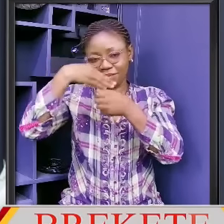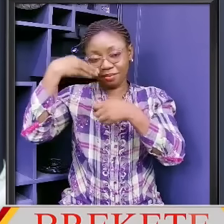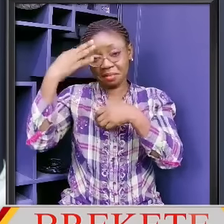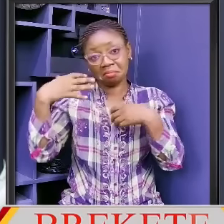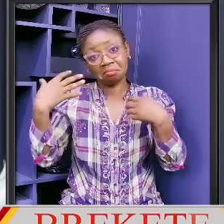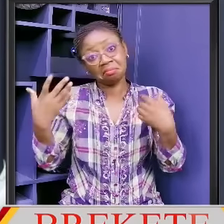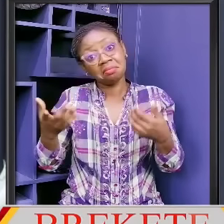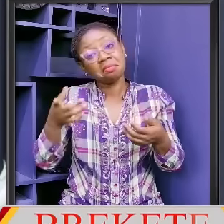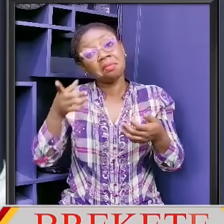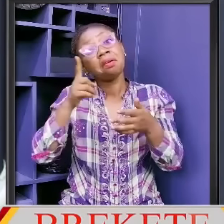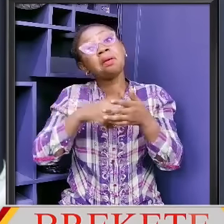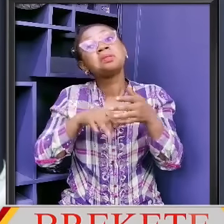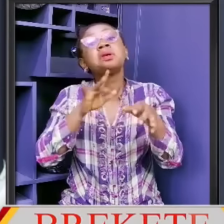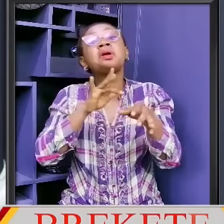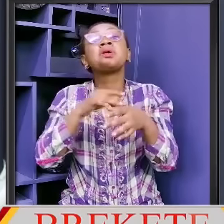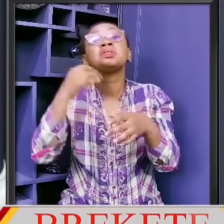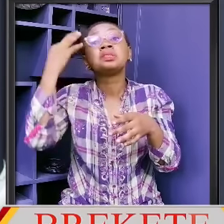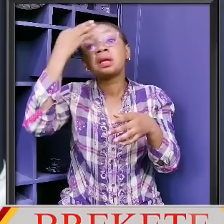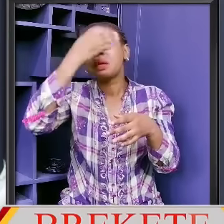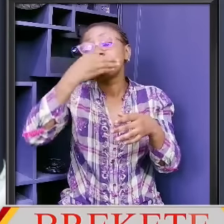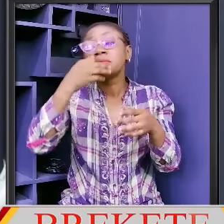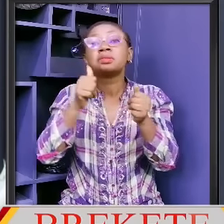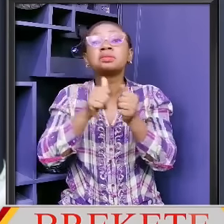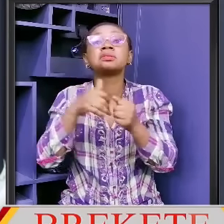what you concern face with your call